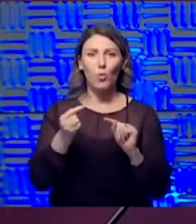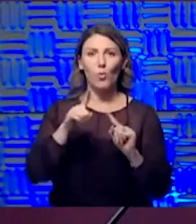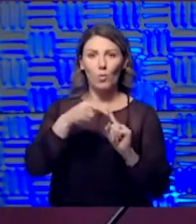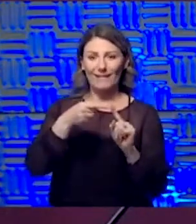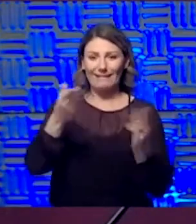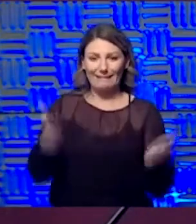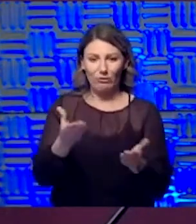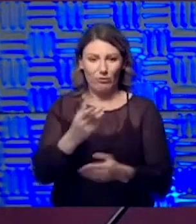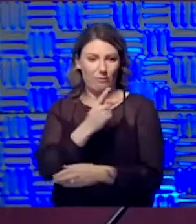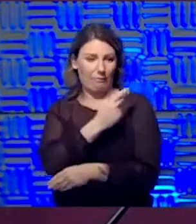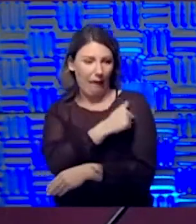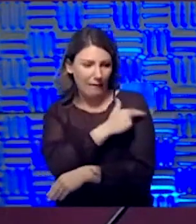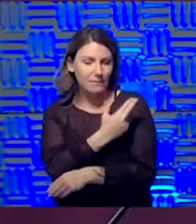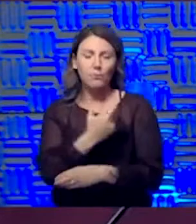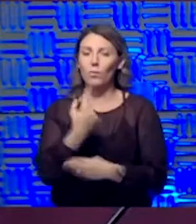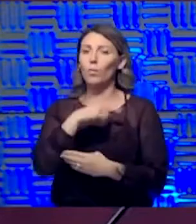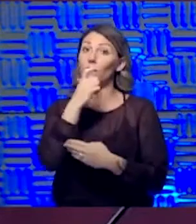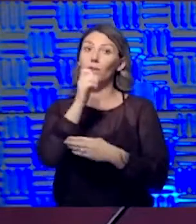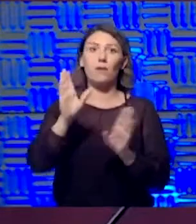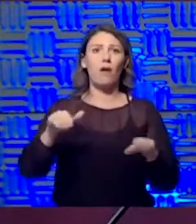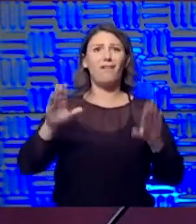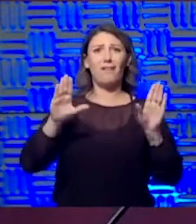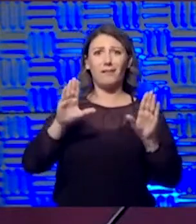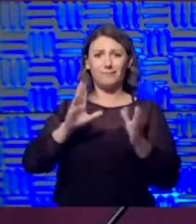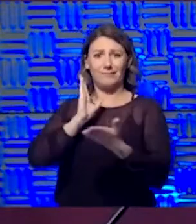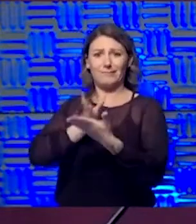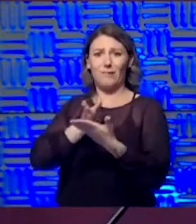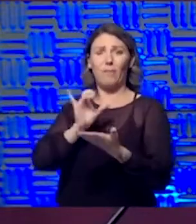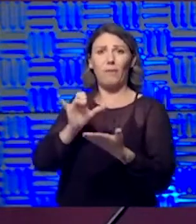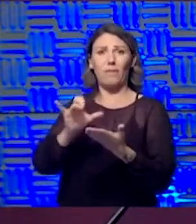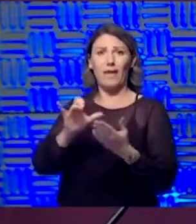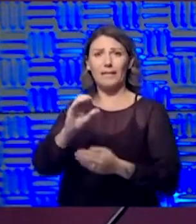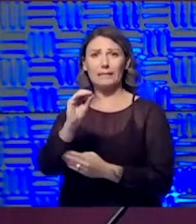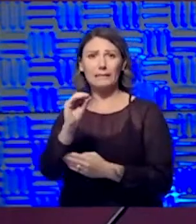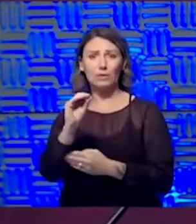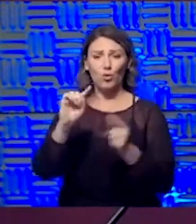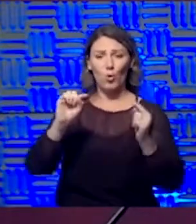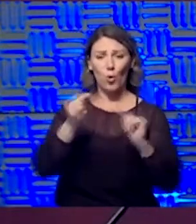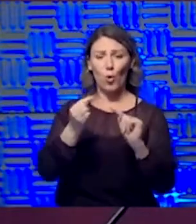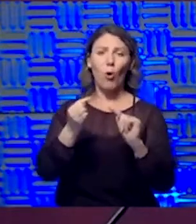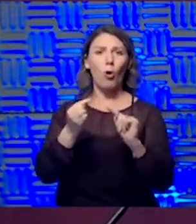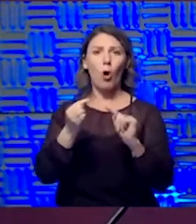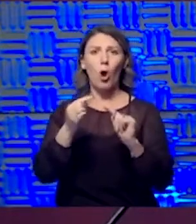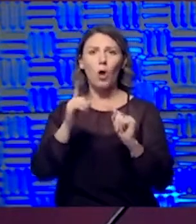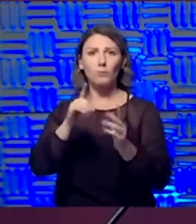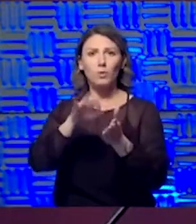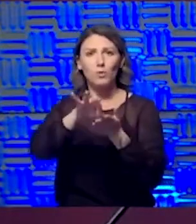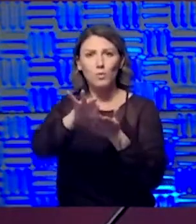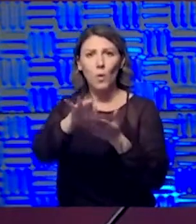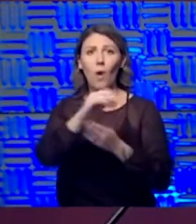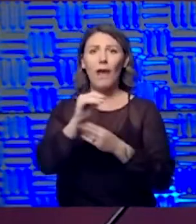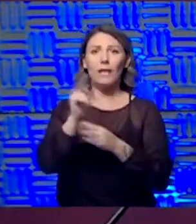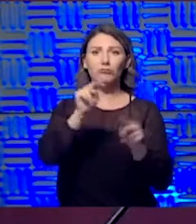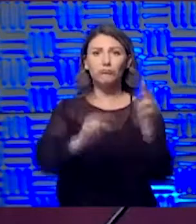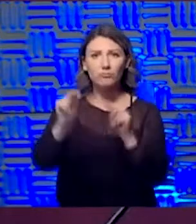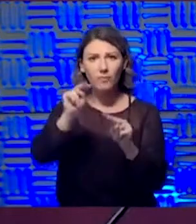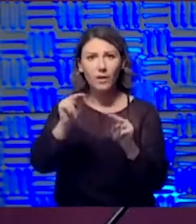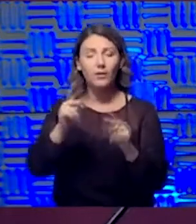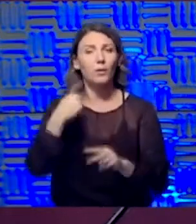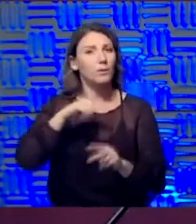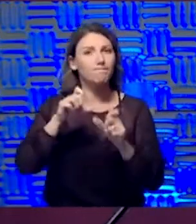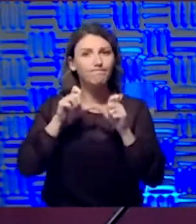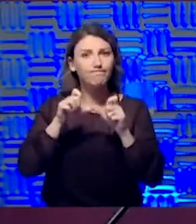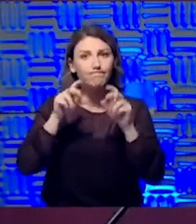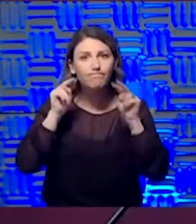midst of this crisis, we have not let off on the pedal in terms of our zero harm scorecard and our zero harm surveillance. So we're continuing